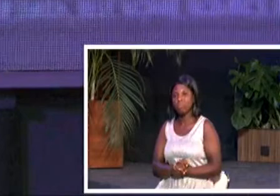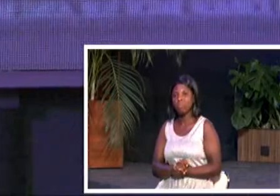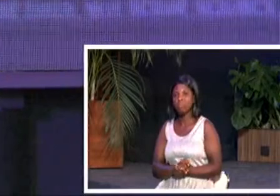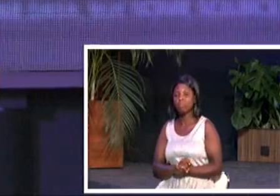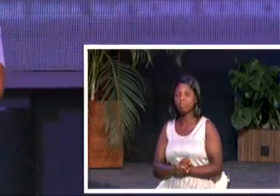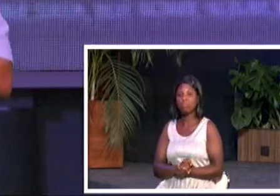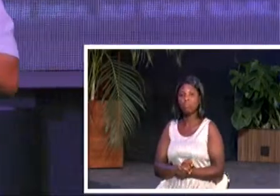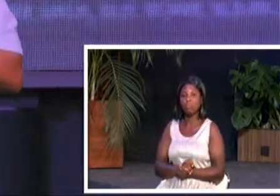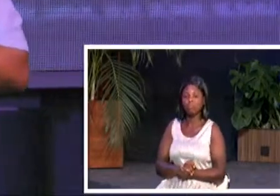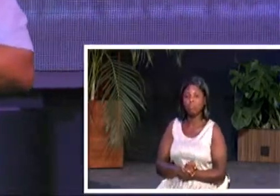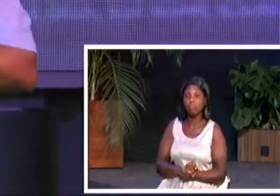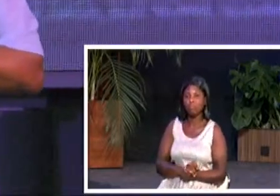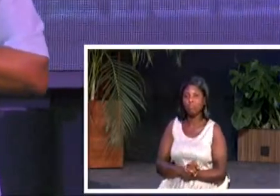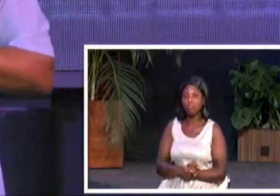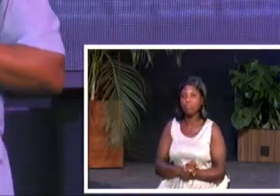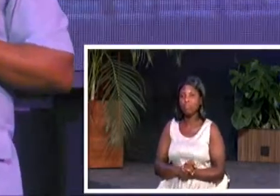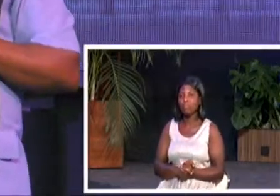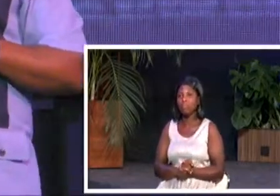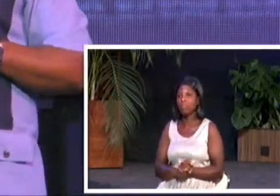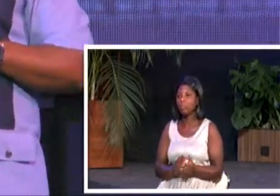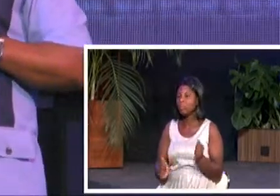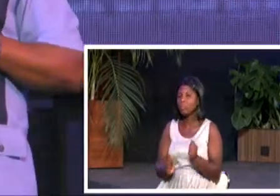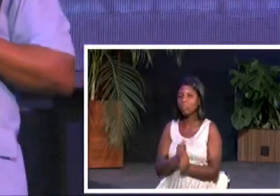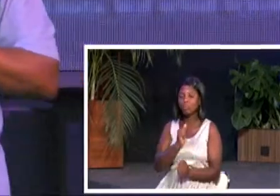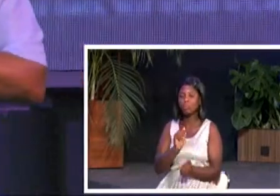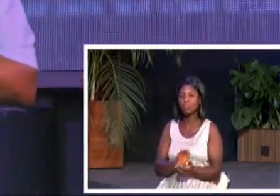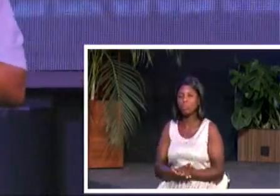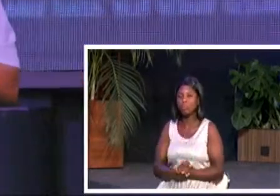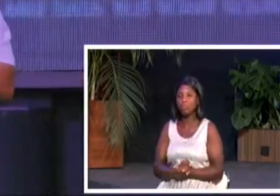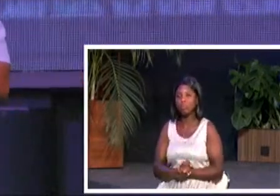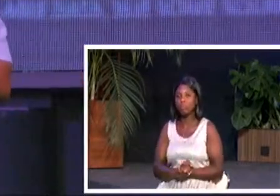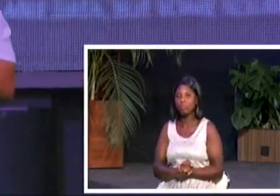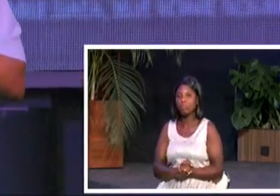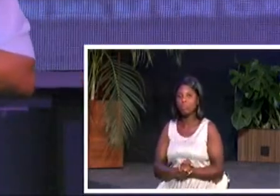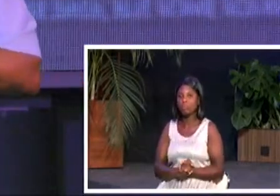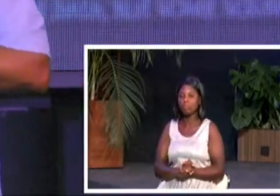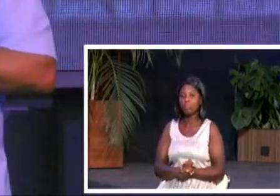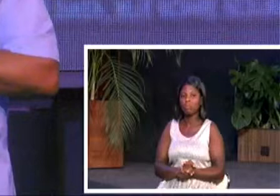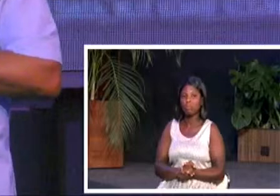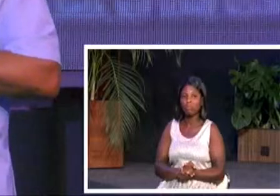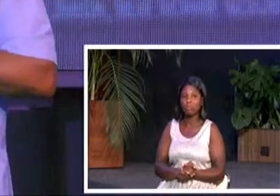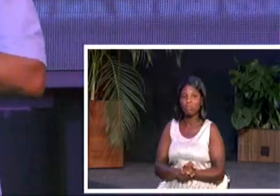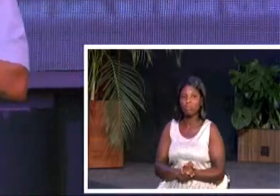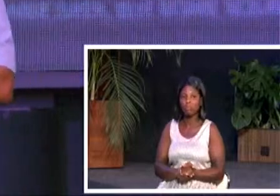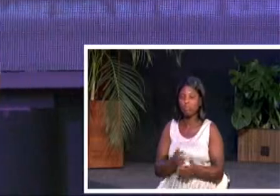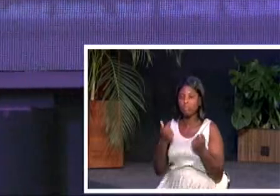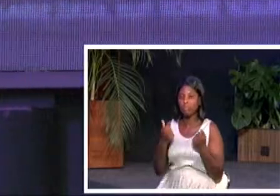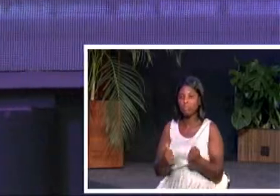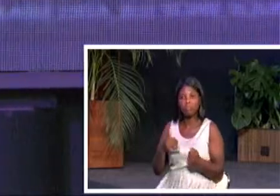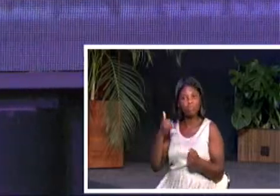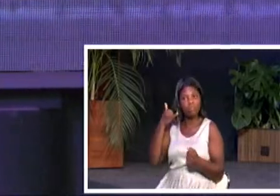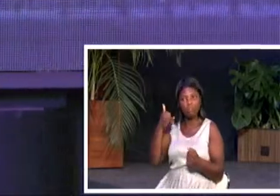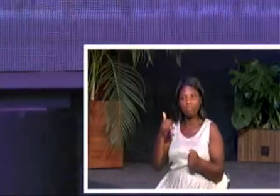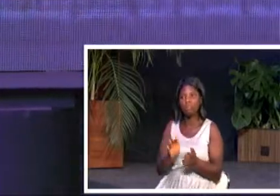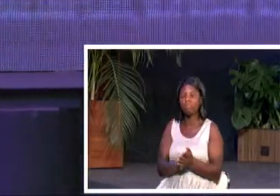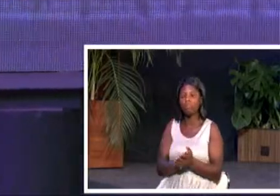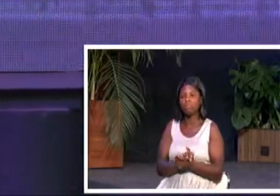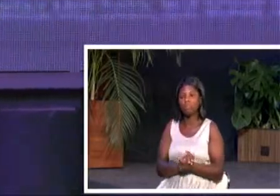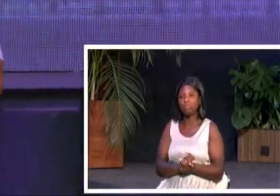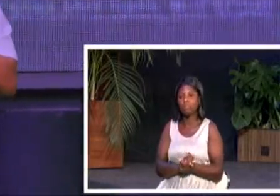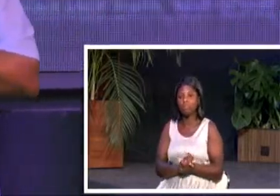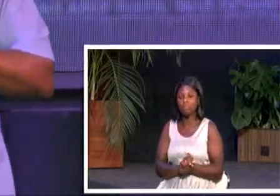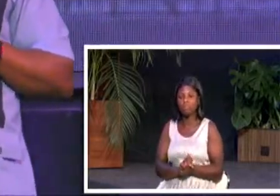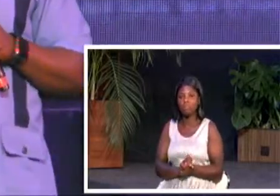number of networks that you have. Unlike the global one, which is unique mobile users. And we have 23